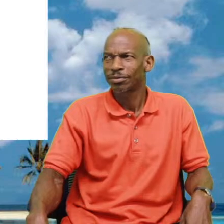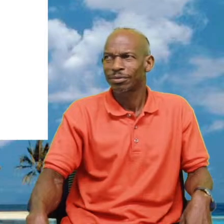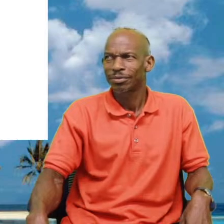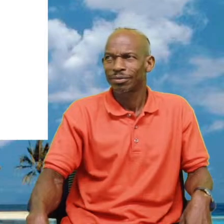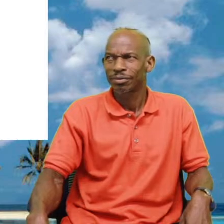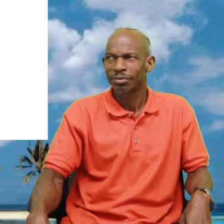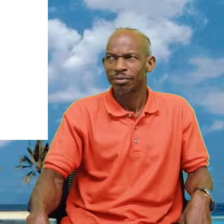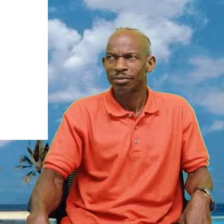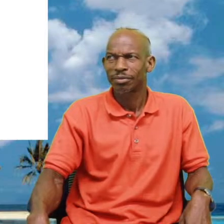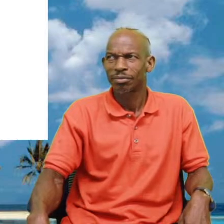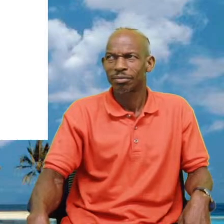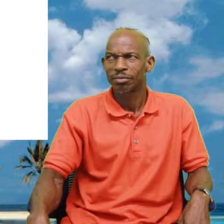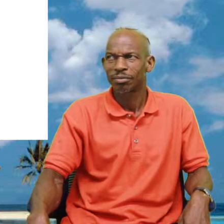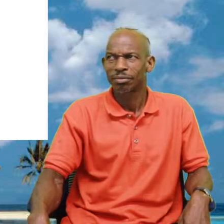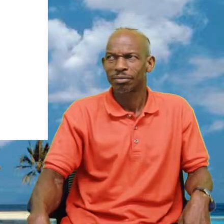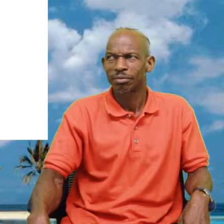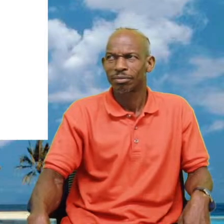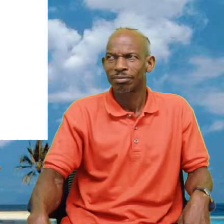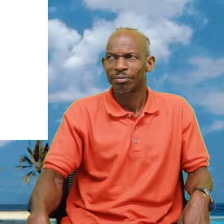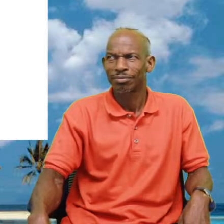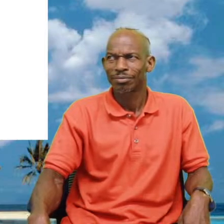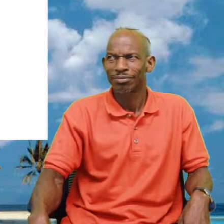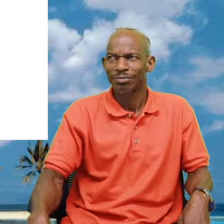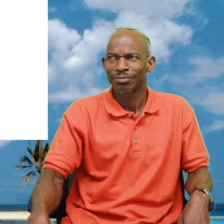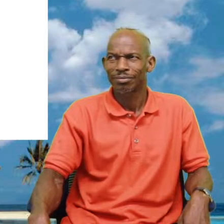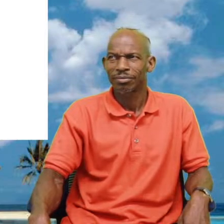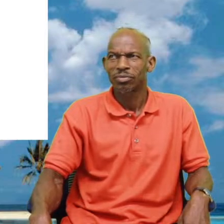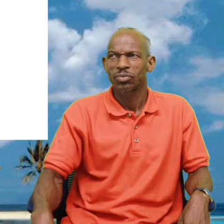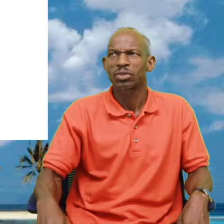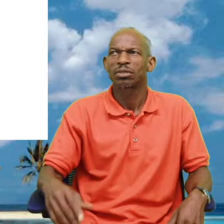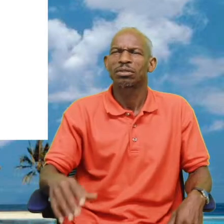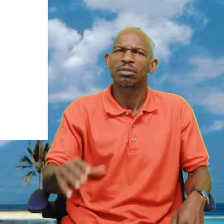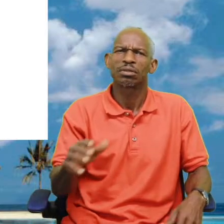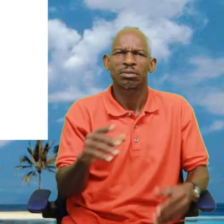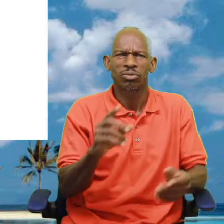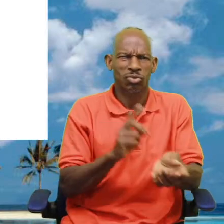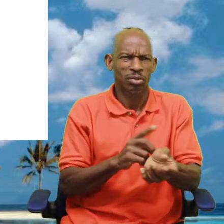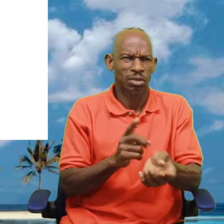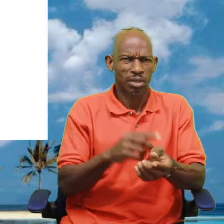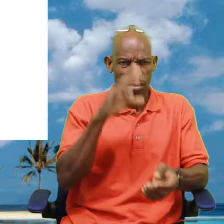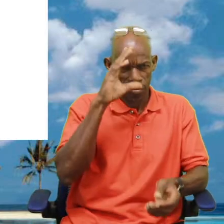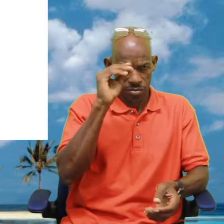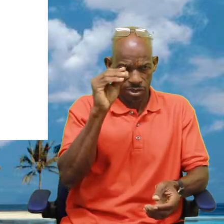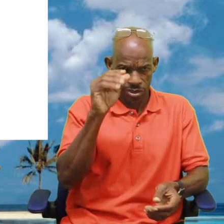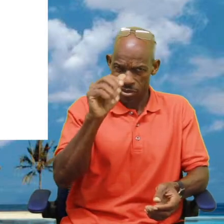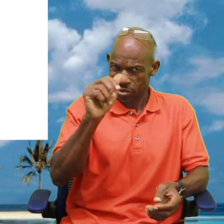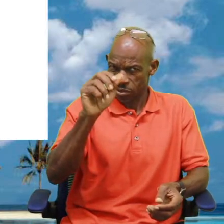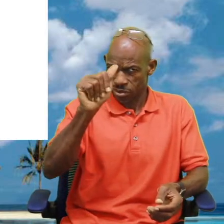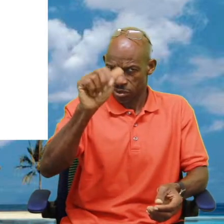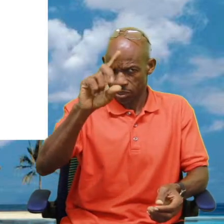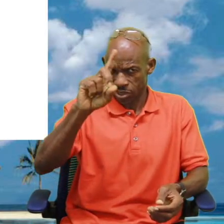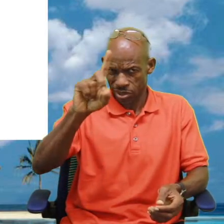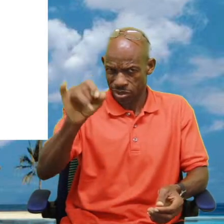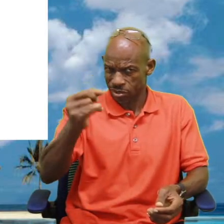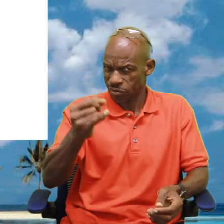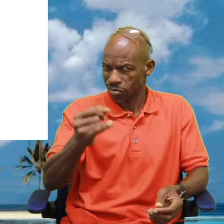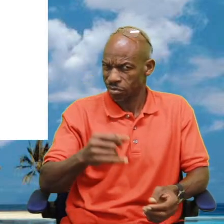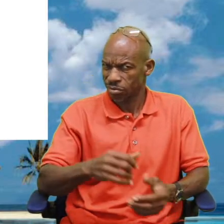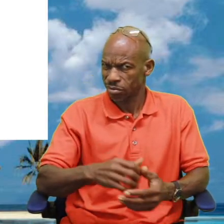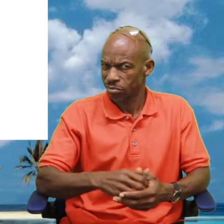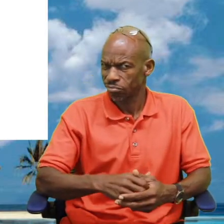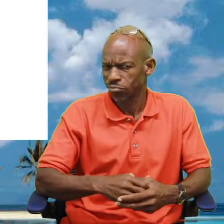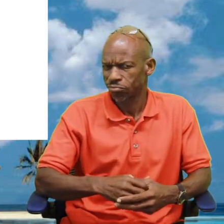Yeah. All right, no, well, yes, the doctor is a man, but we can't use the man as an adjective, right? Man is still, yes,